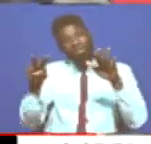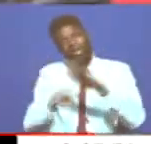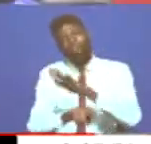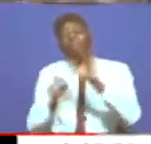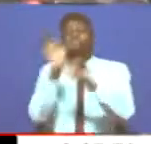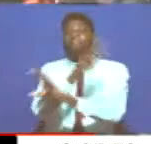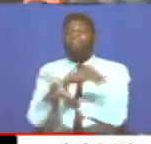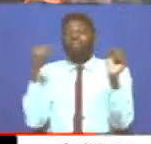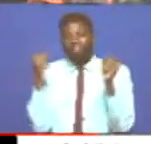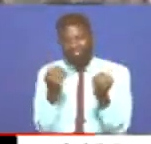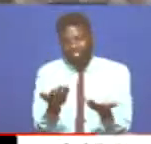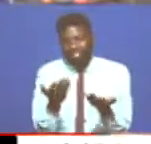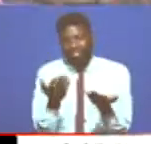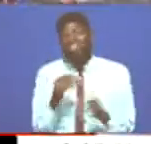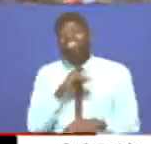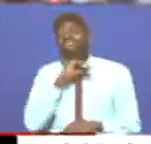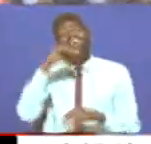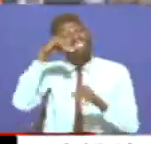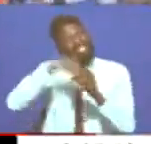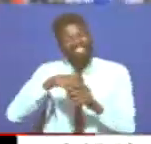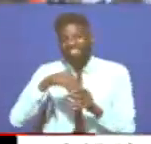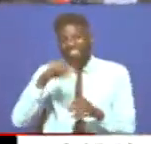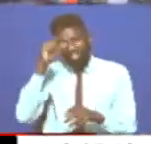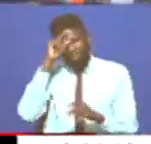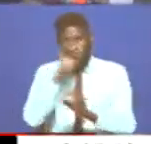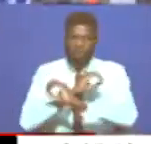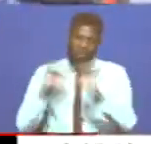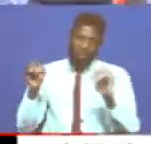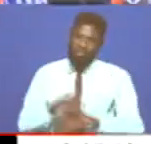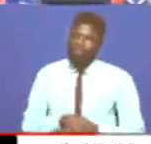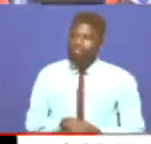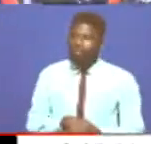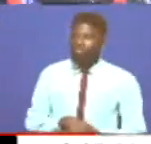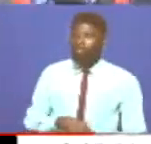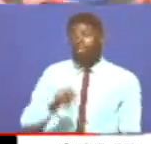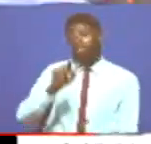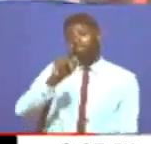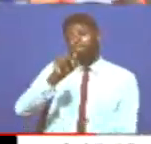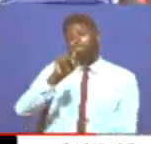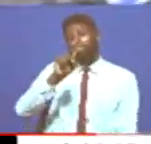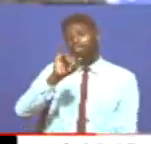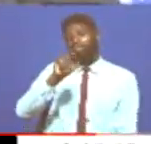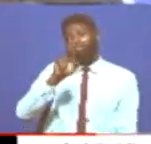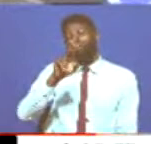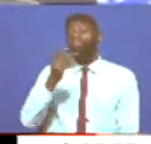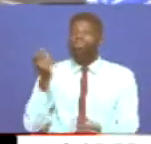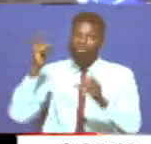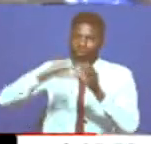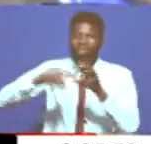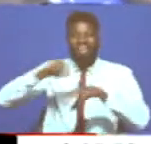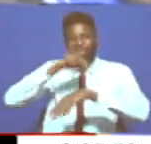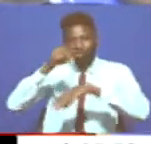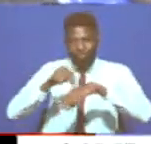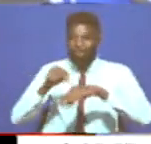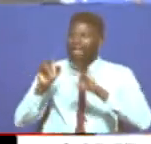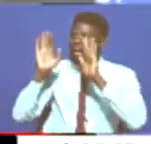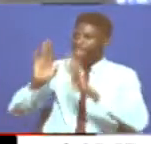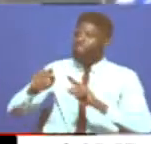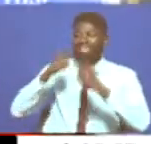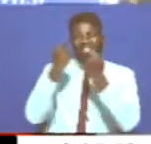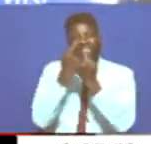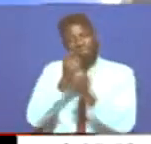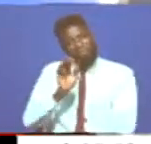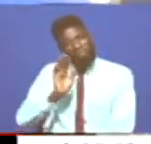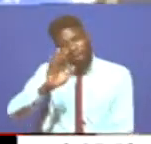hayuko kwa serikali. Waisa Kitui also joined the national campaign team for Raila Odinga. Achola Simon, Easy Friday,